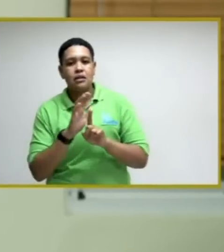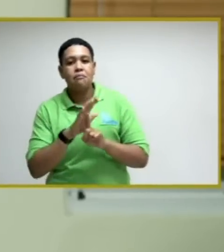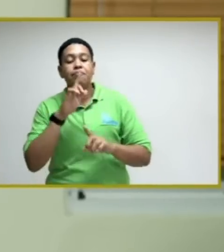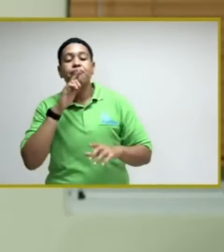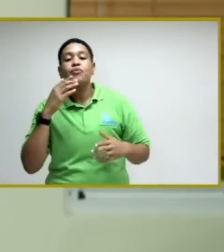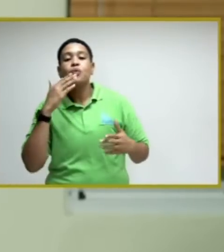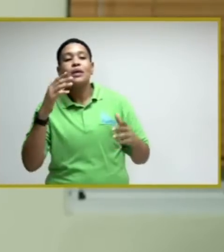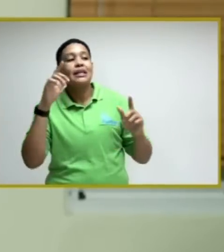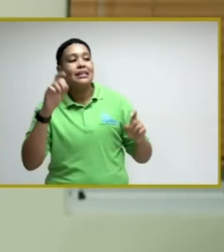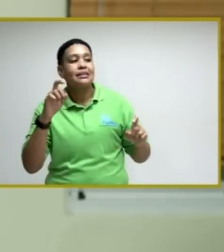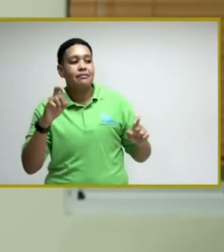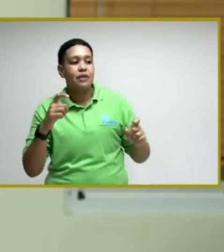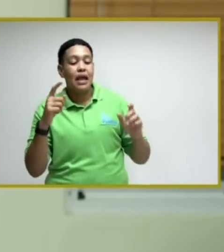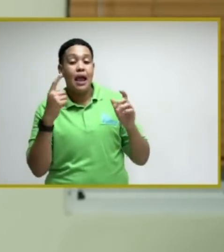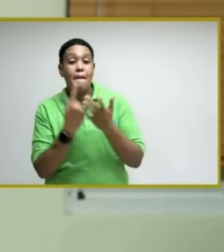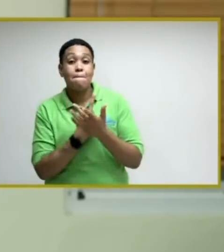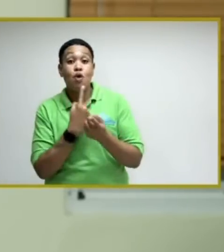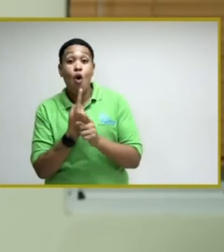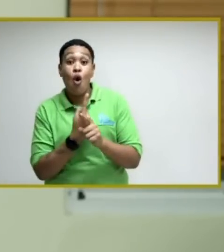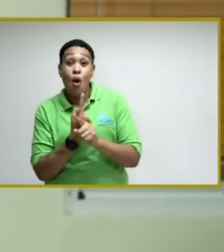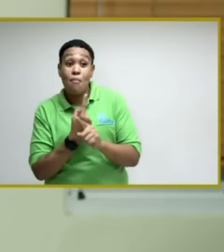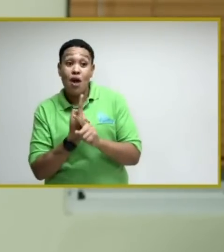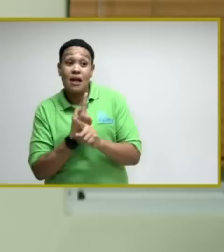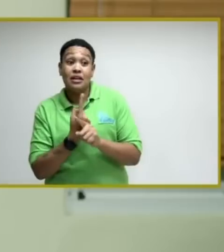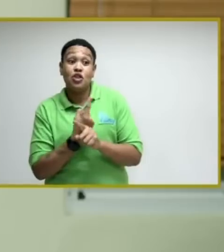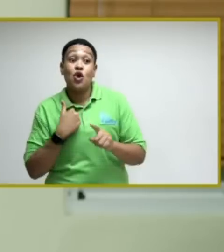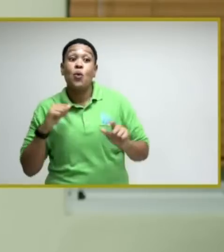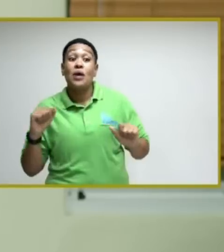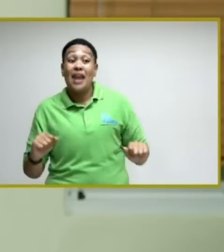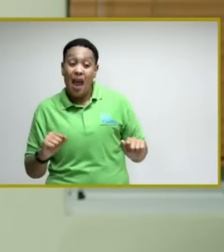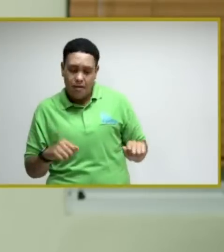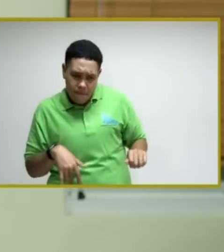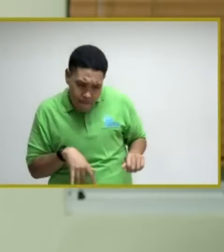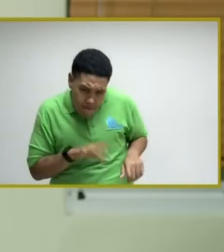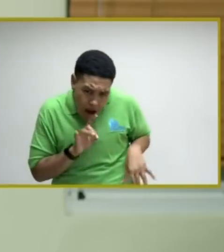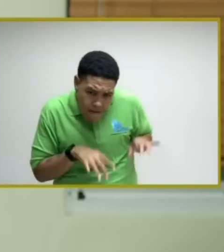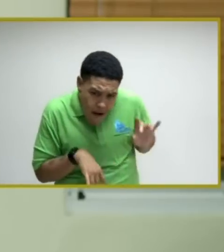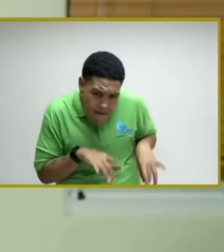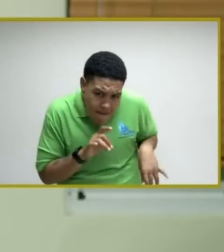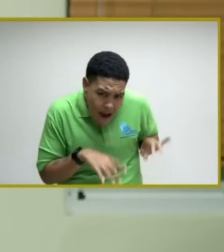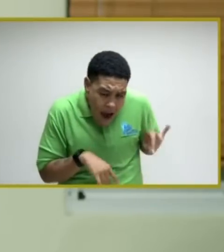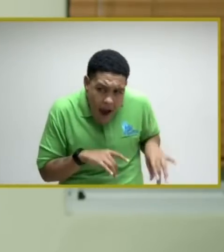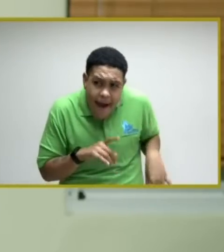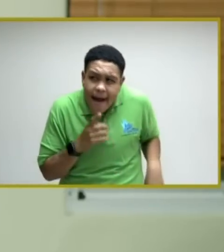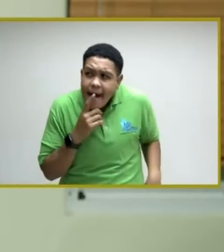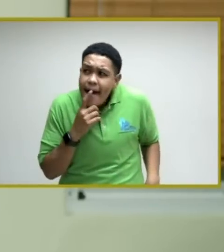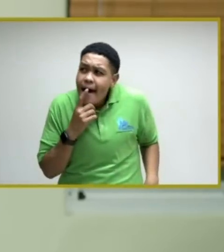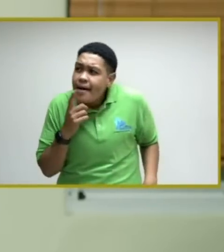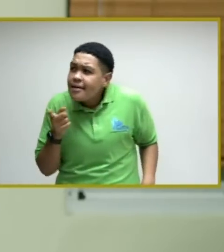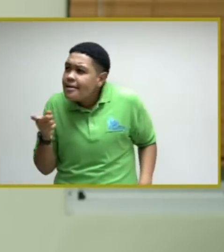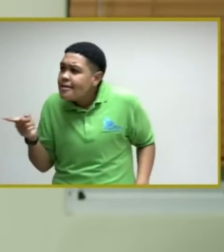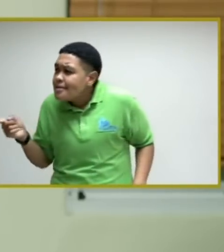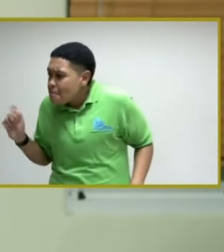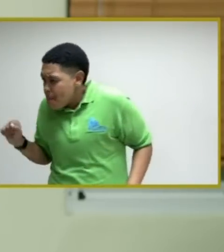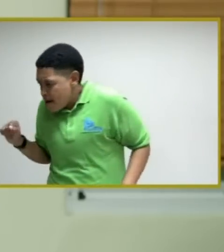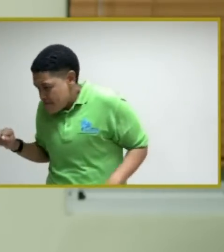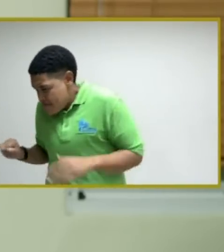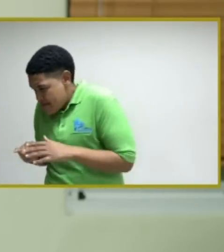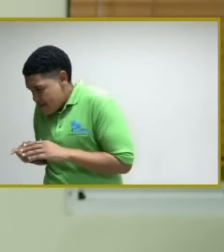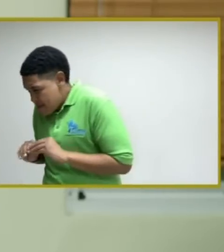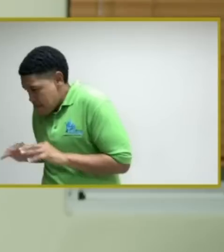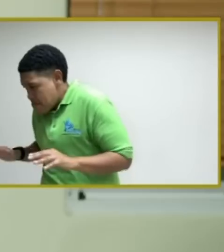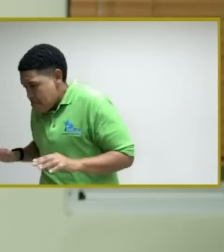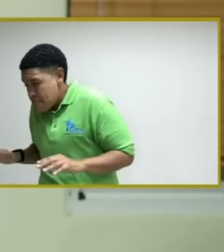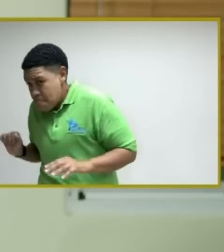tested appropriately so that we can pick up if there is any infection. The possibility of these